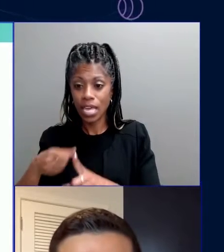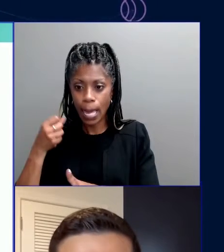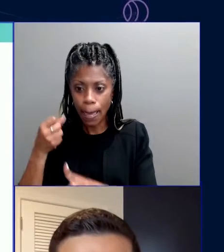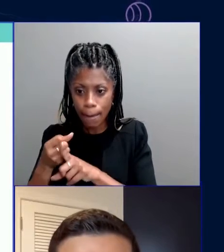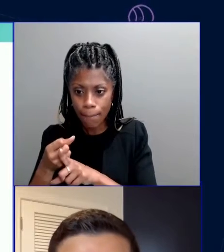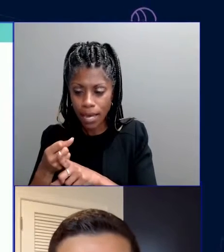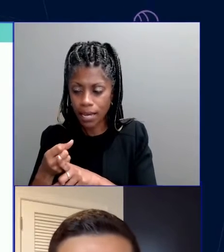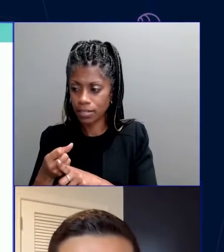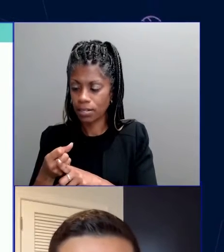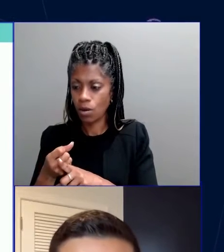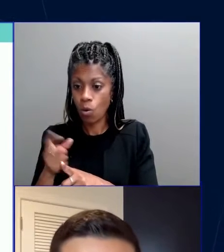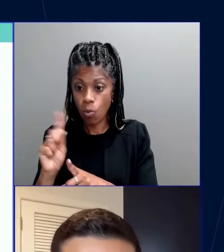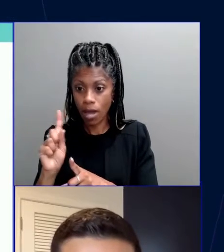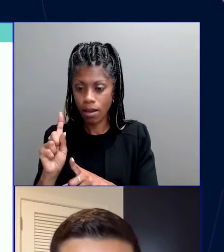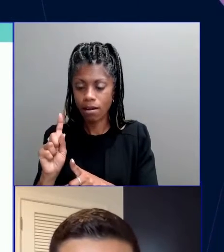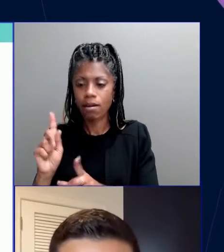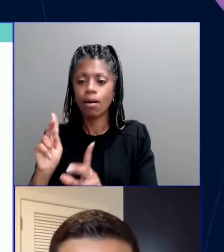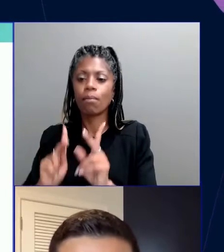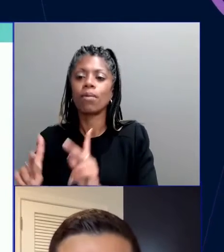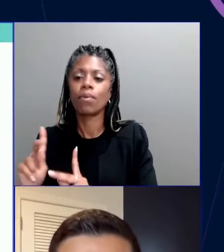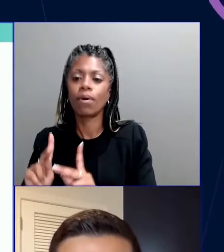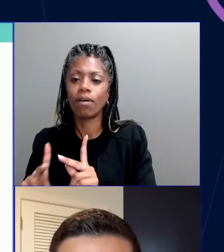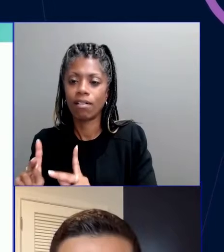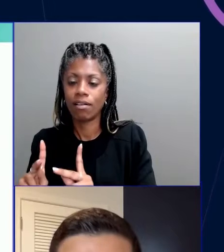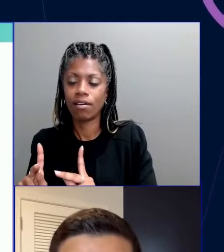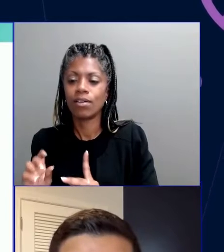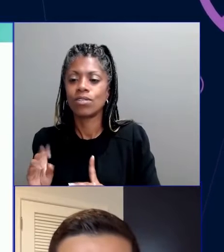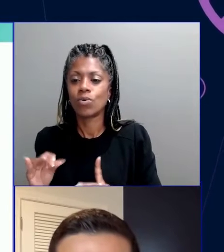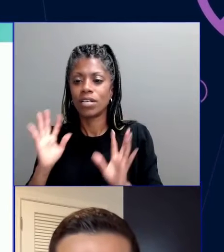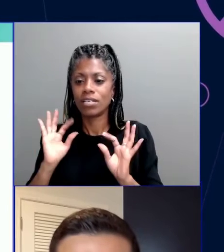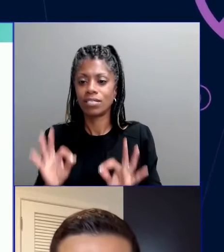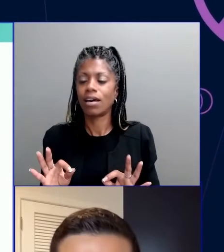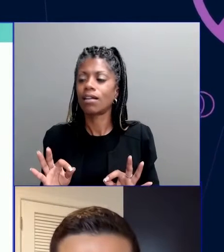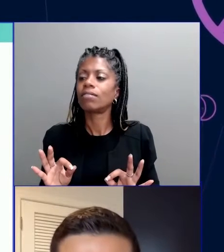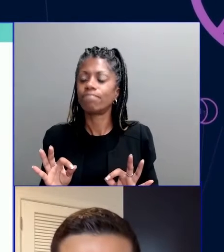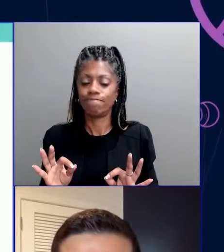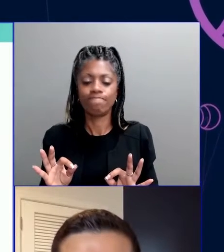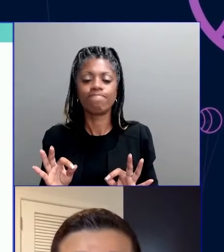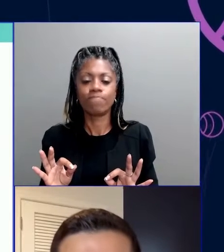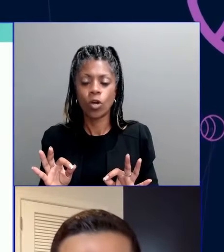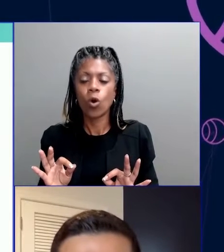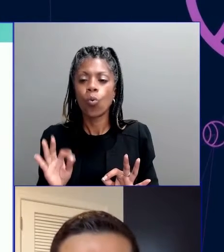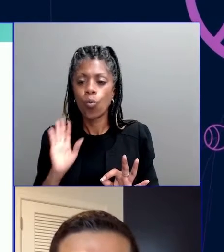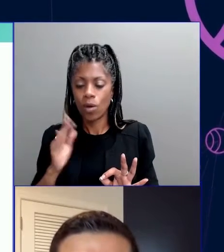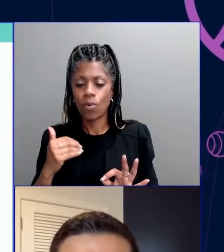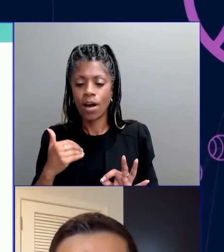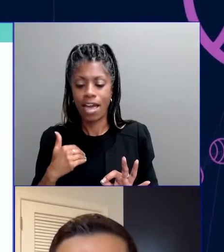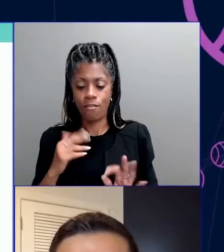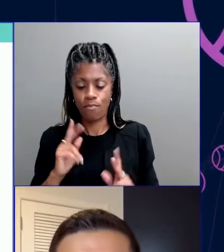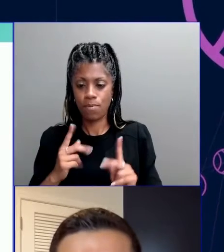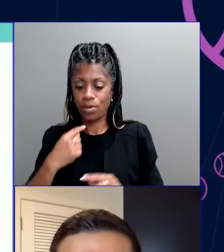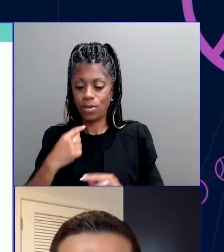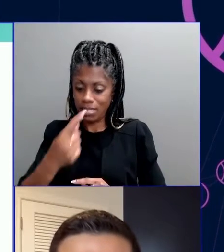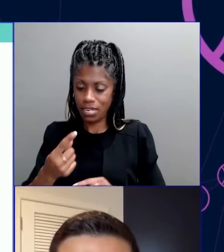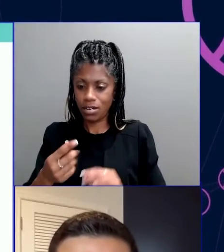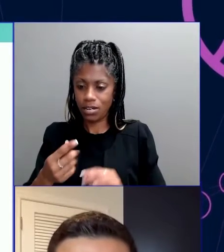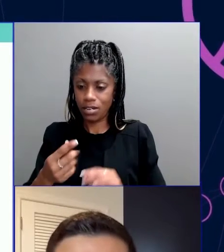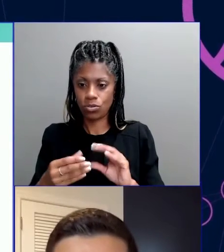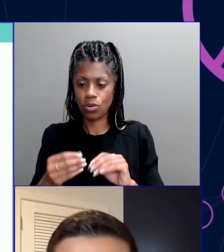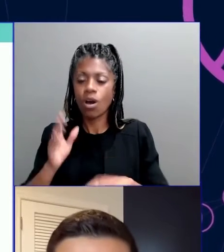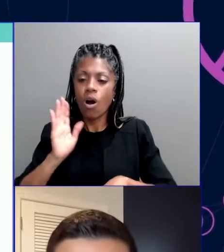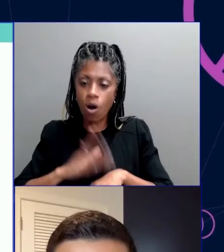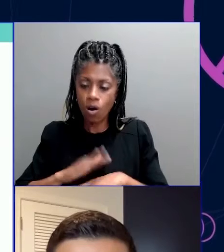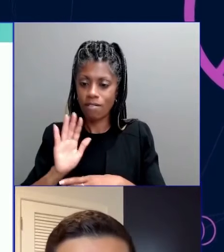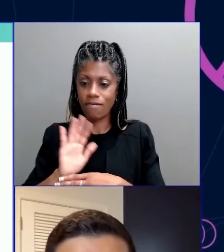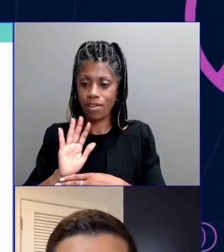make our stories inescapable. So we chose to do video storytelling briefs as a way for the court to hear the stories of